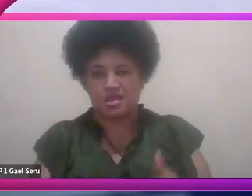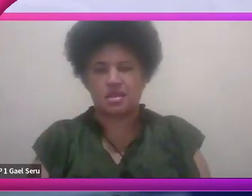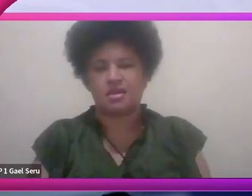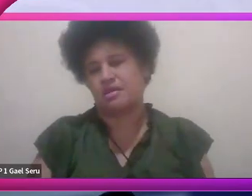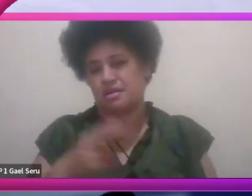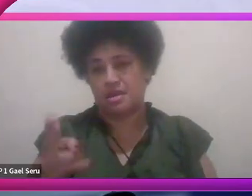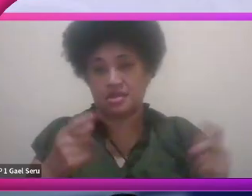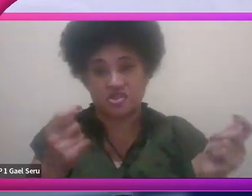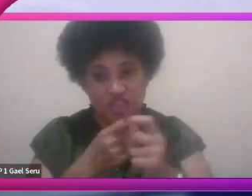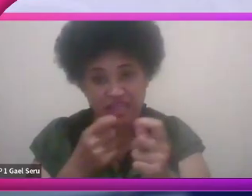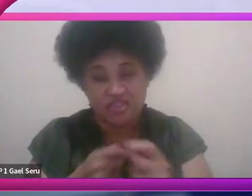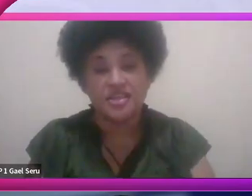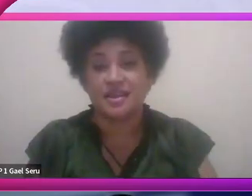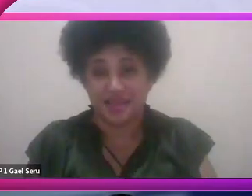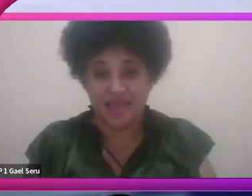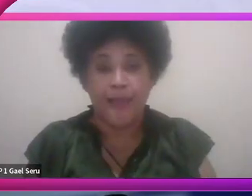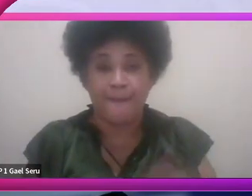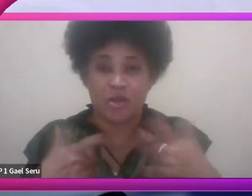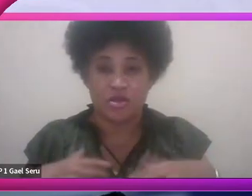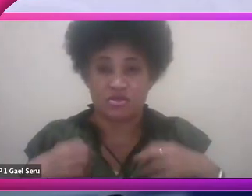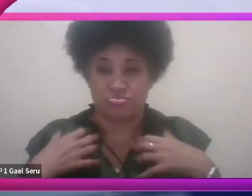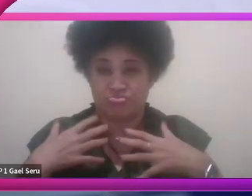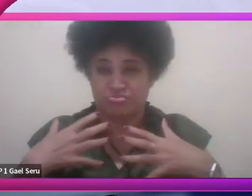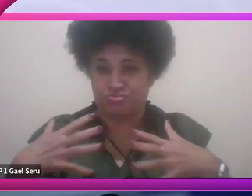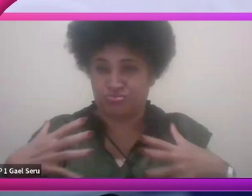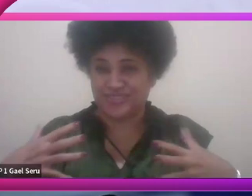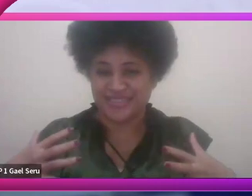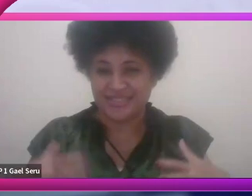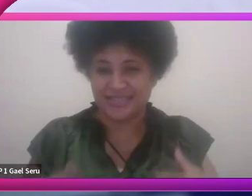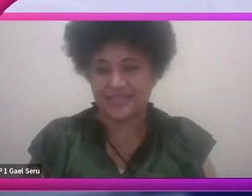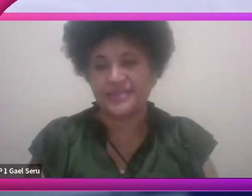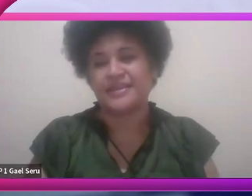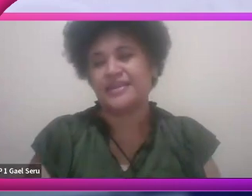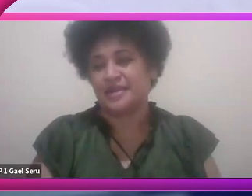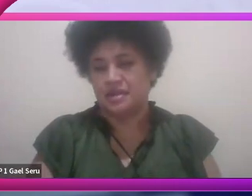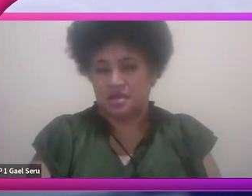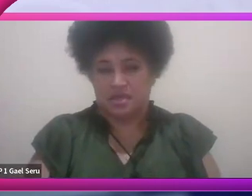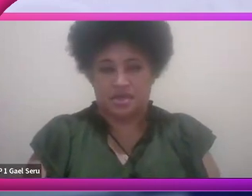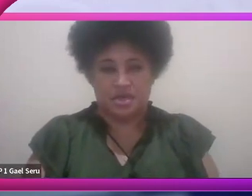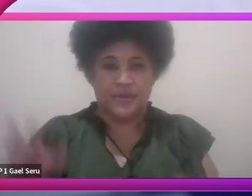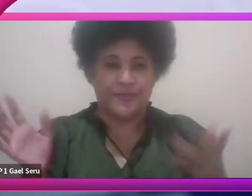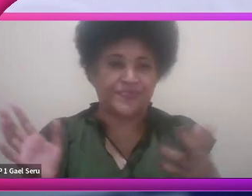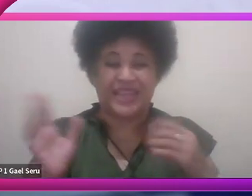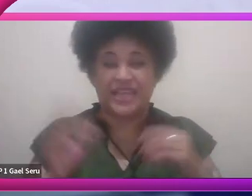also trigger the hormone, where it also stimulate your skin gland to produce something.